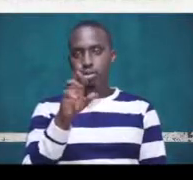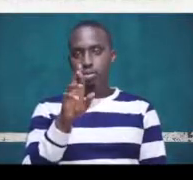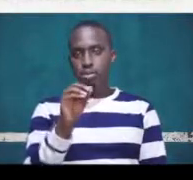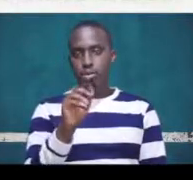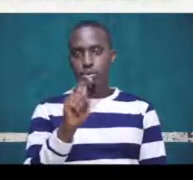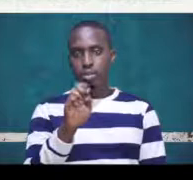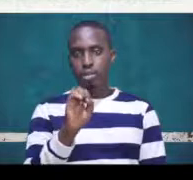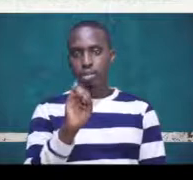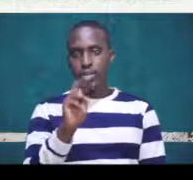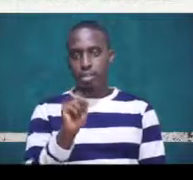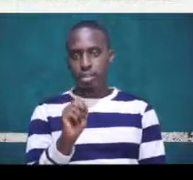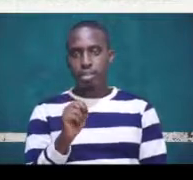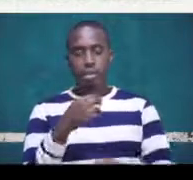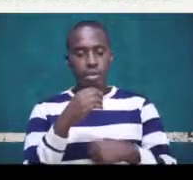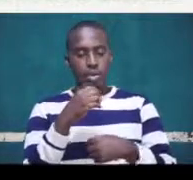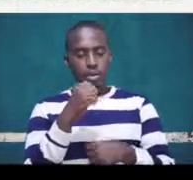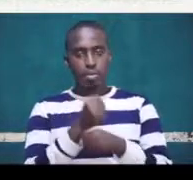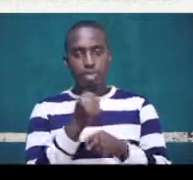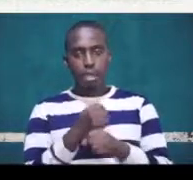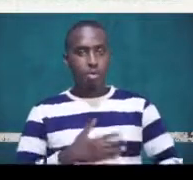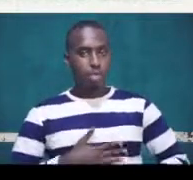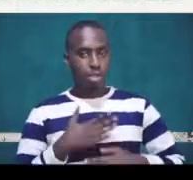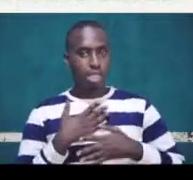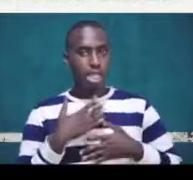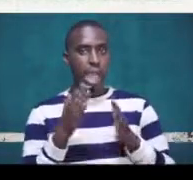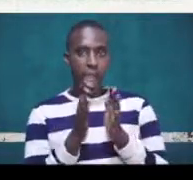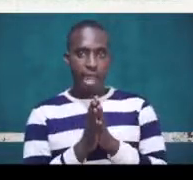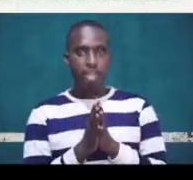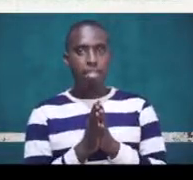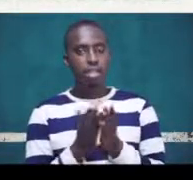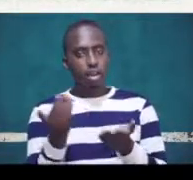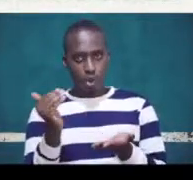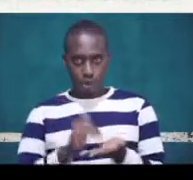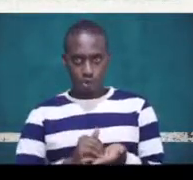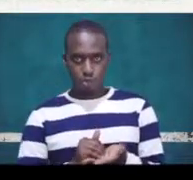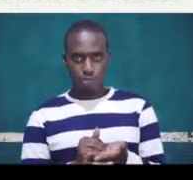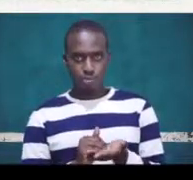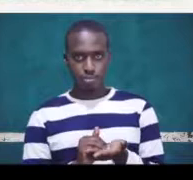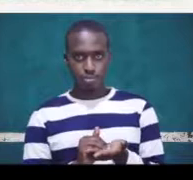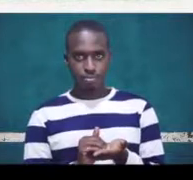making of the proteins by the body, and we are also